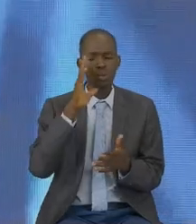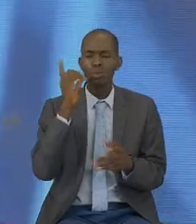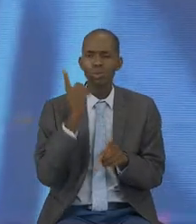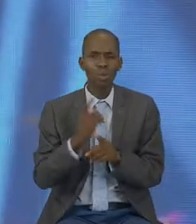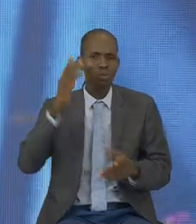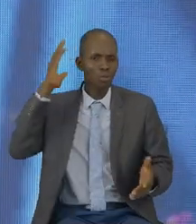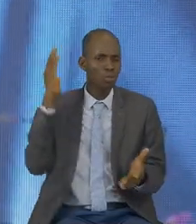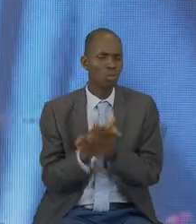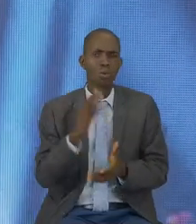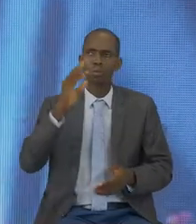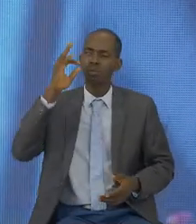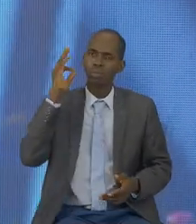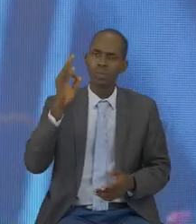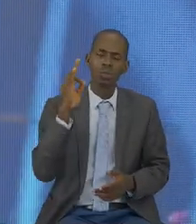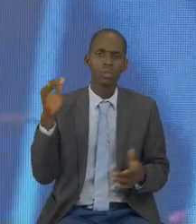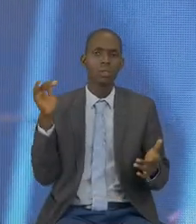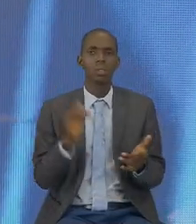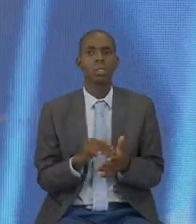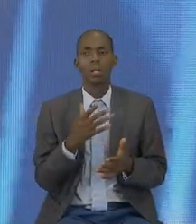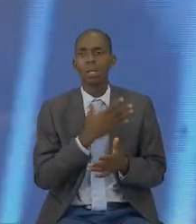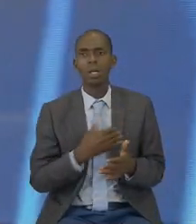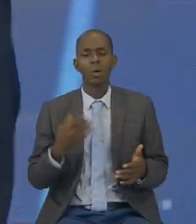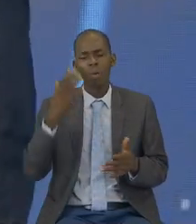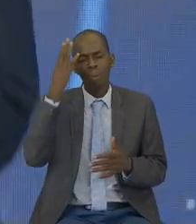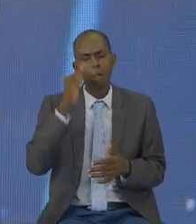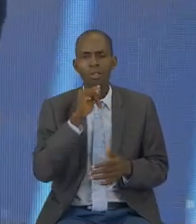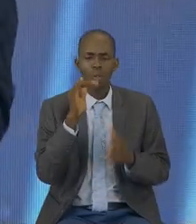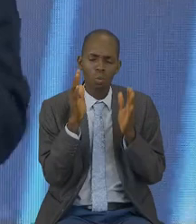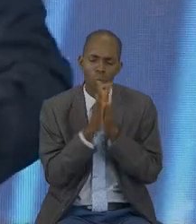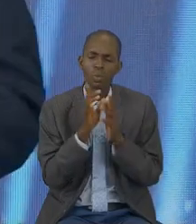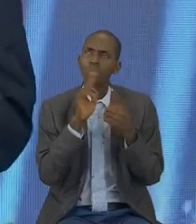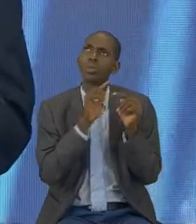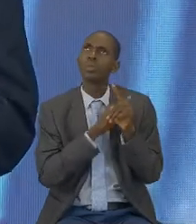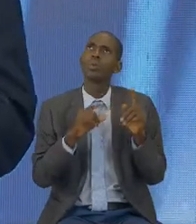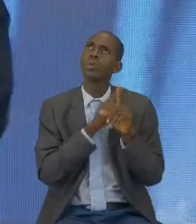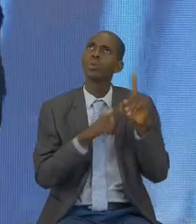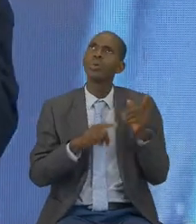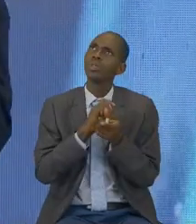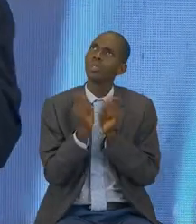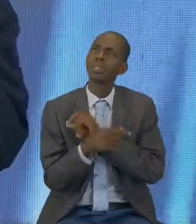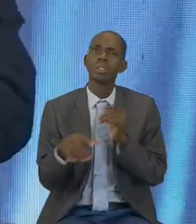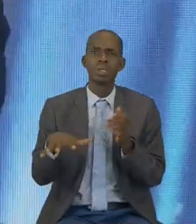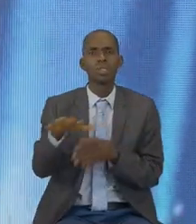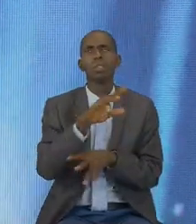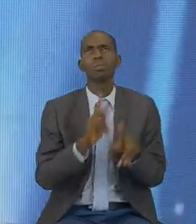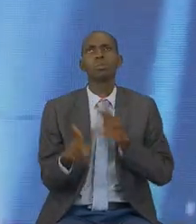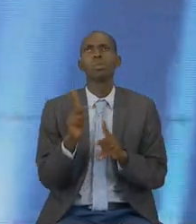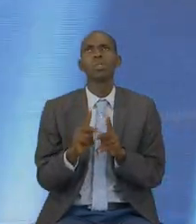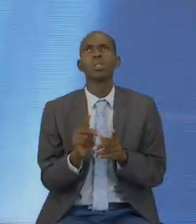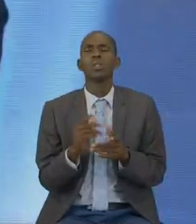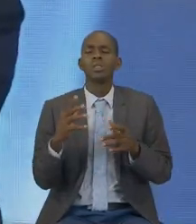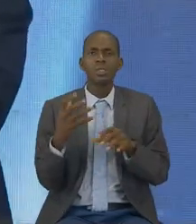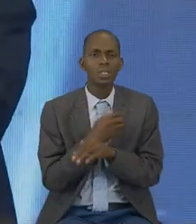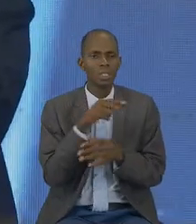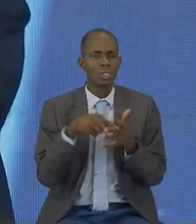to have pastoral prayer and say, Lord, change these people, transform these people, take these people from